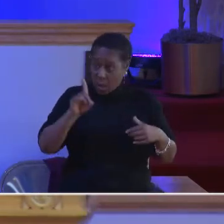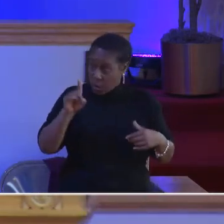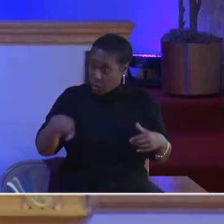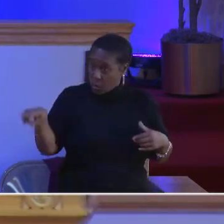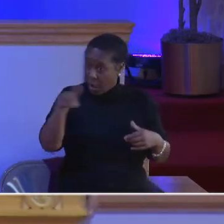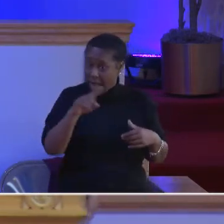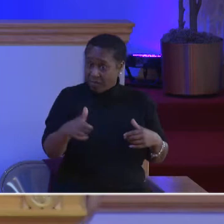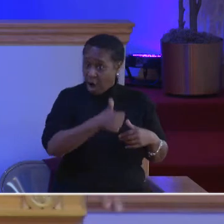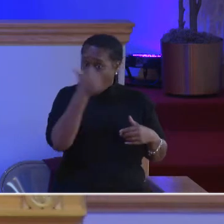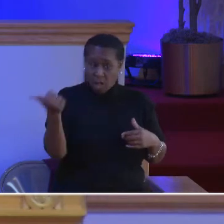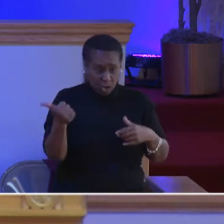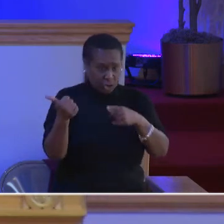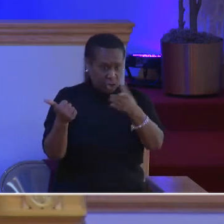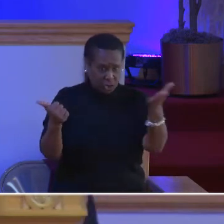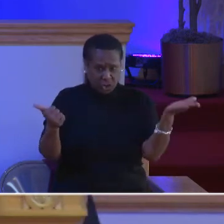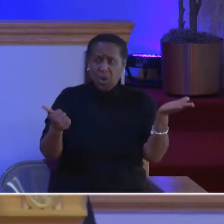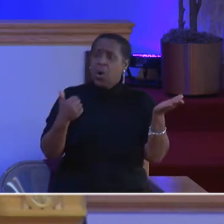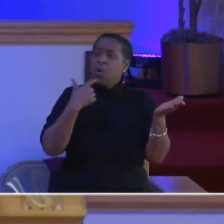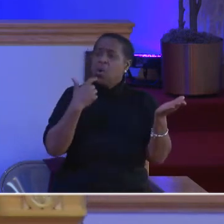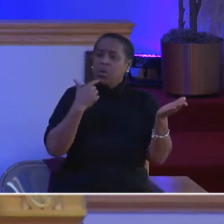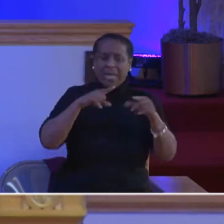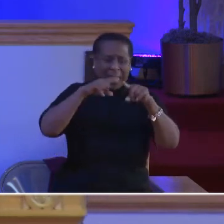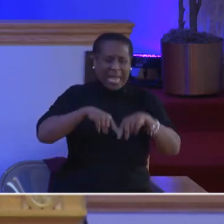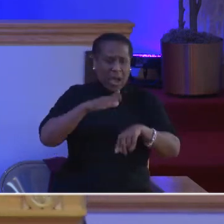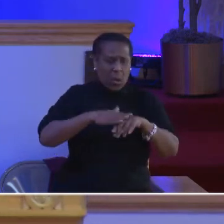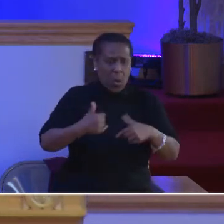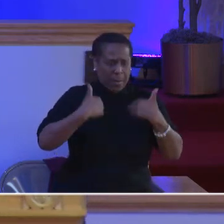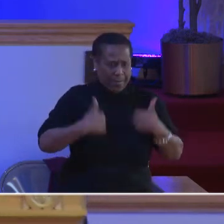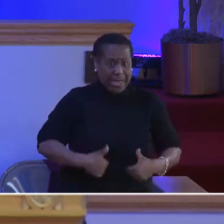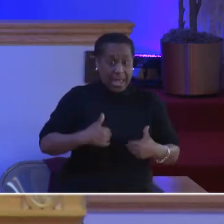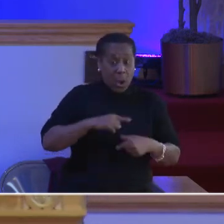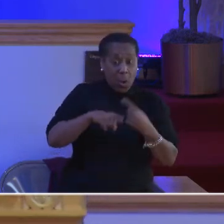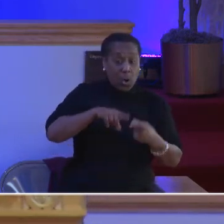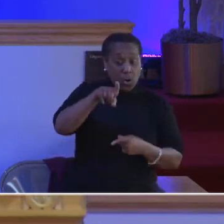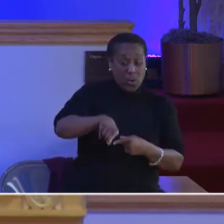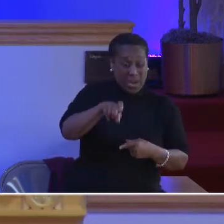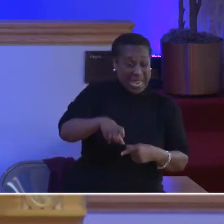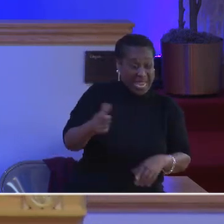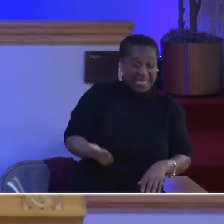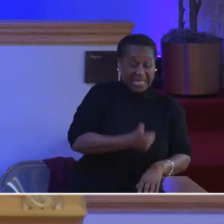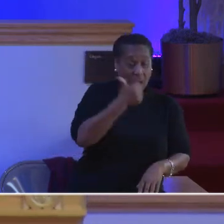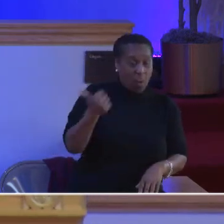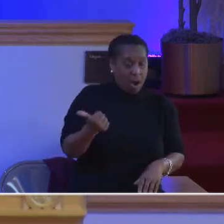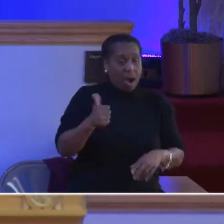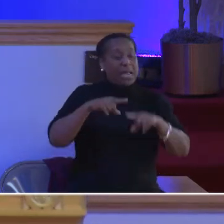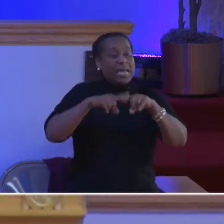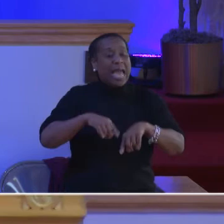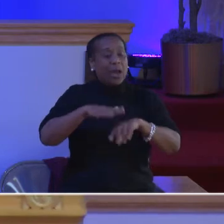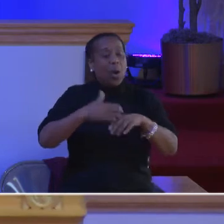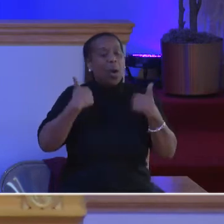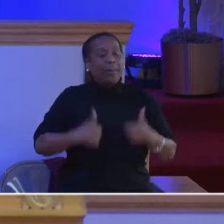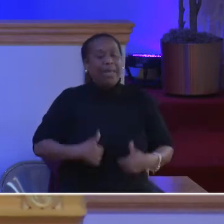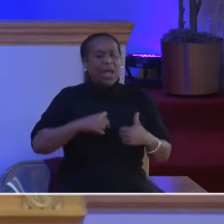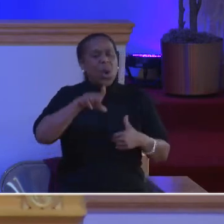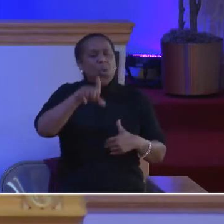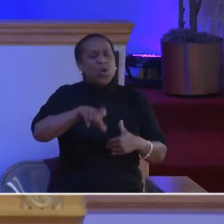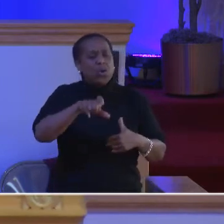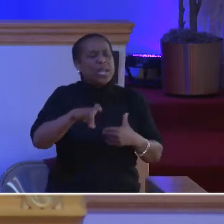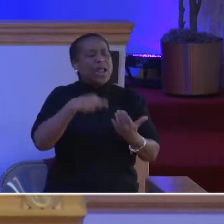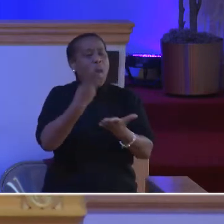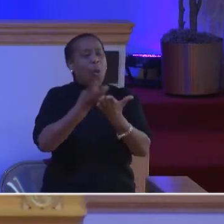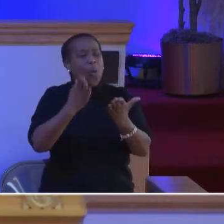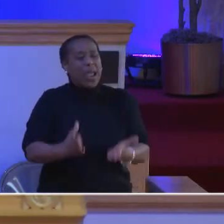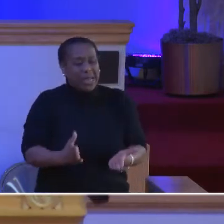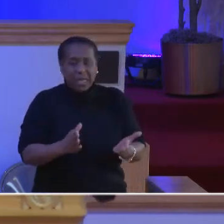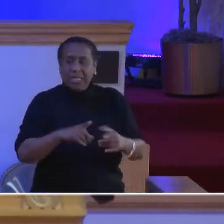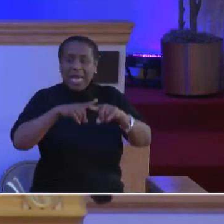any others here who will say, count on me when you need somebody to stand? Count on me when you need a witness for the